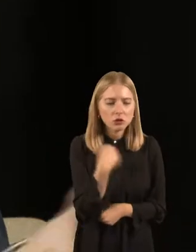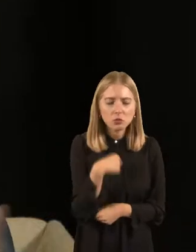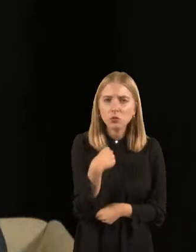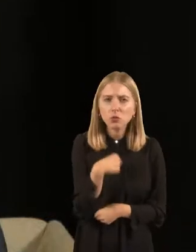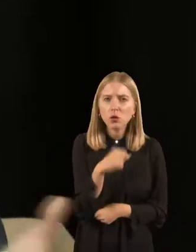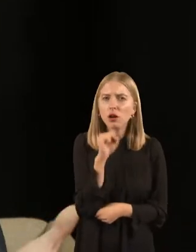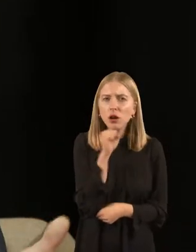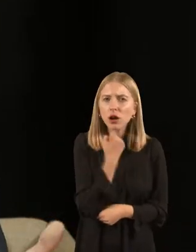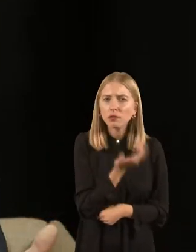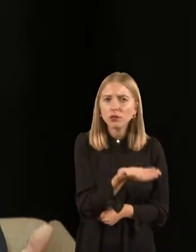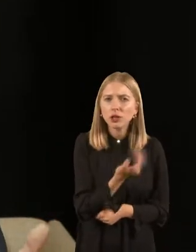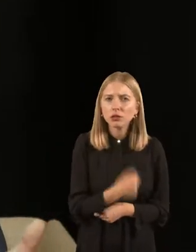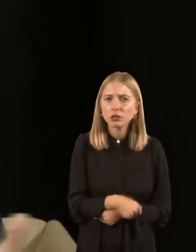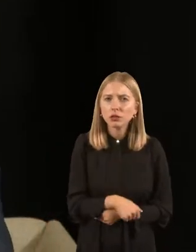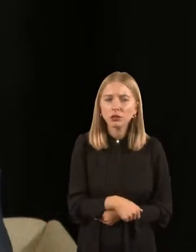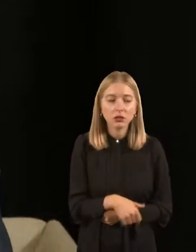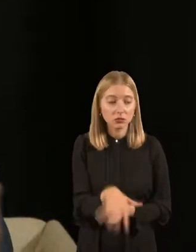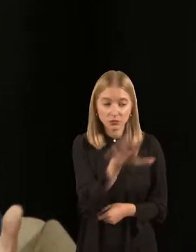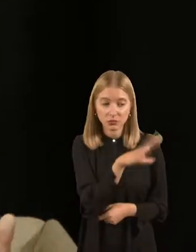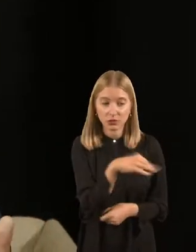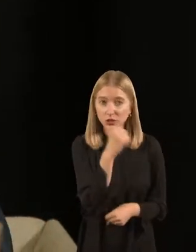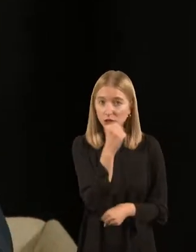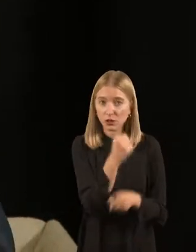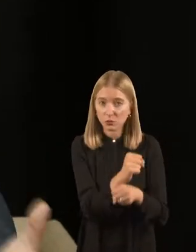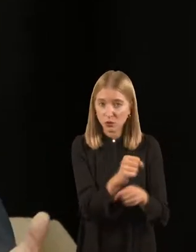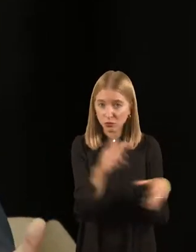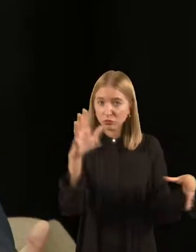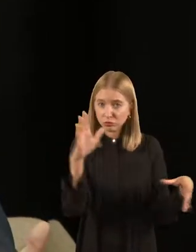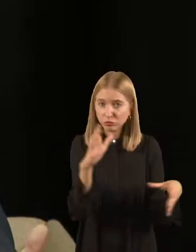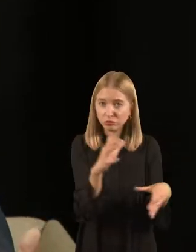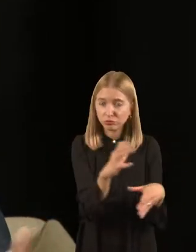of transport. When, for example,